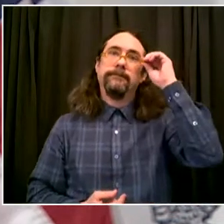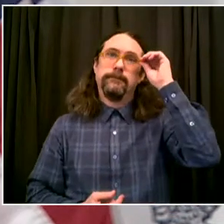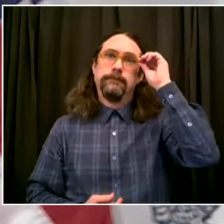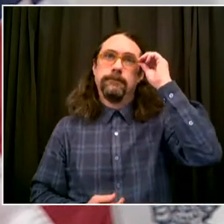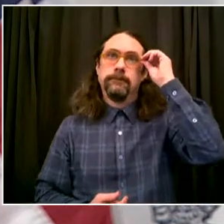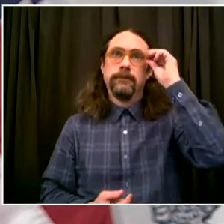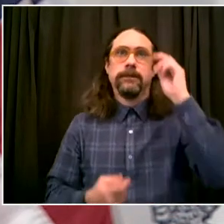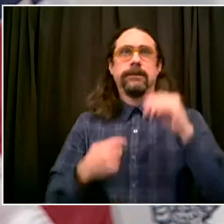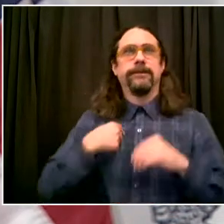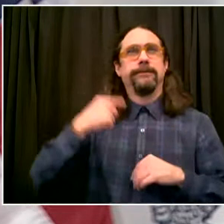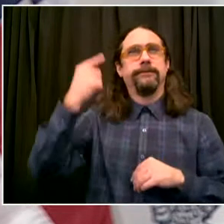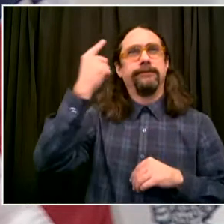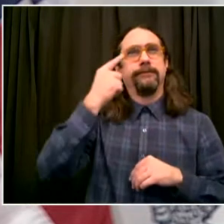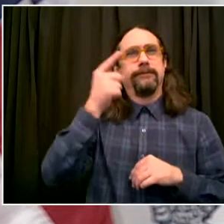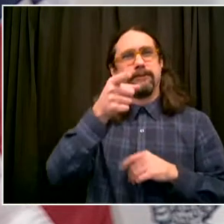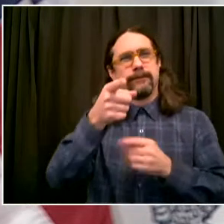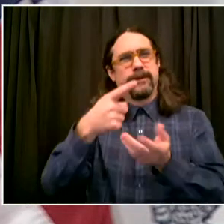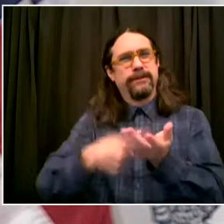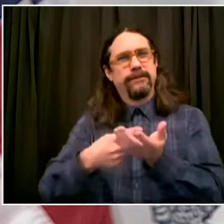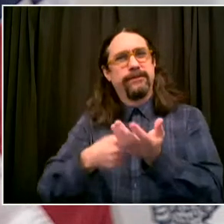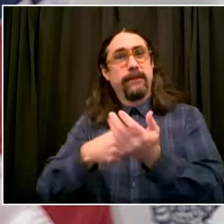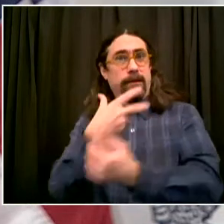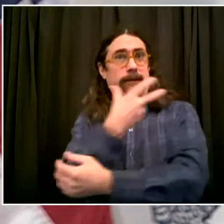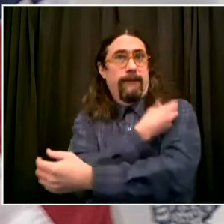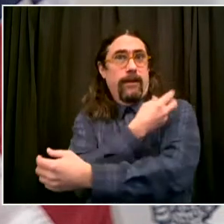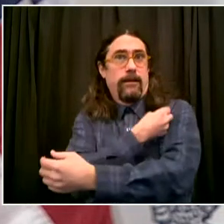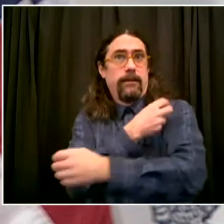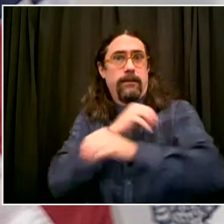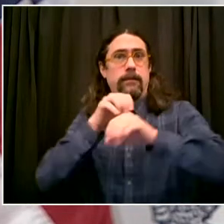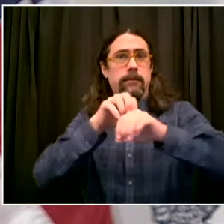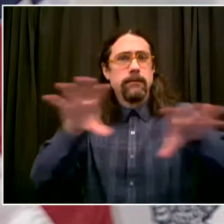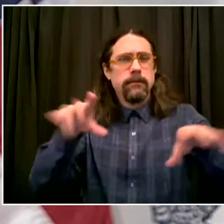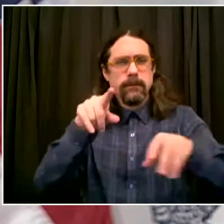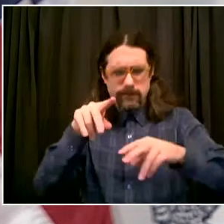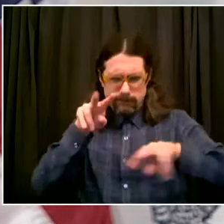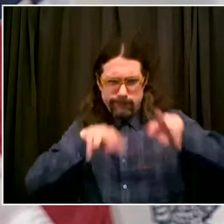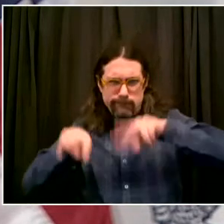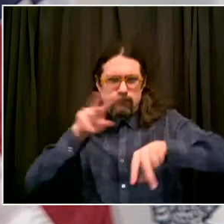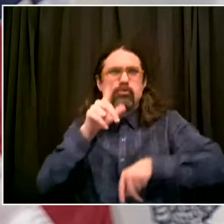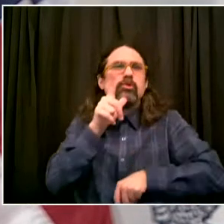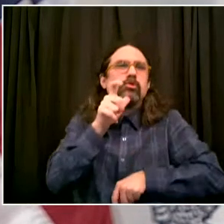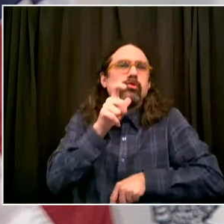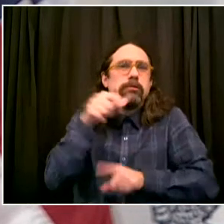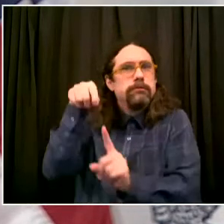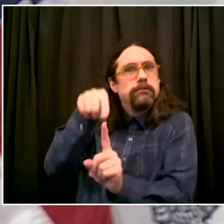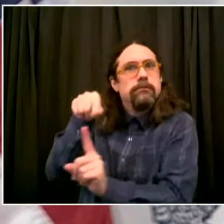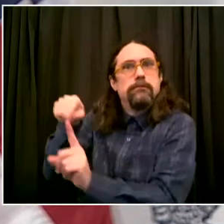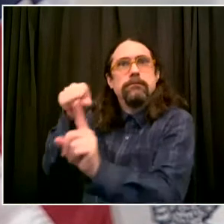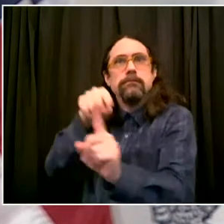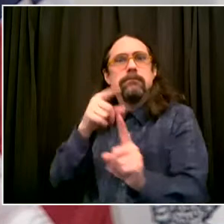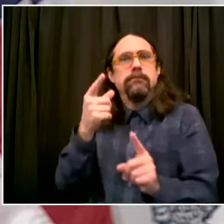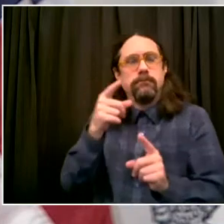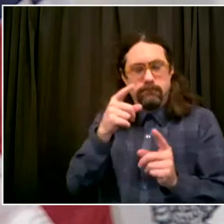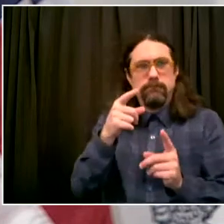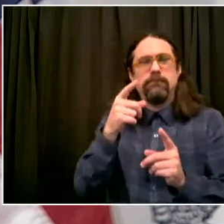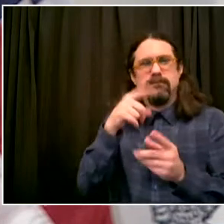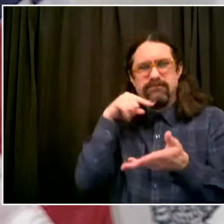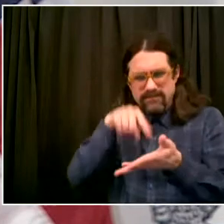identification. In light of that, how confident can you be in the data that you presented